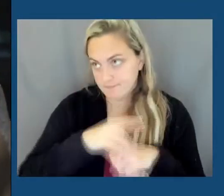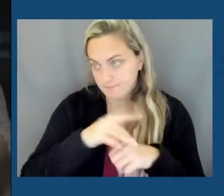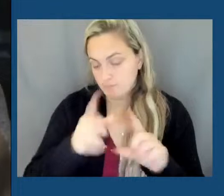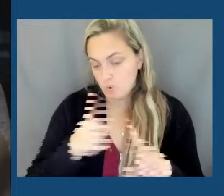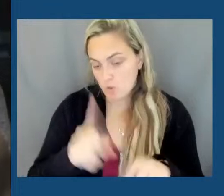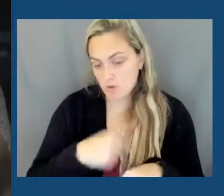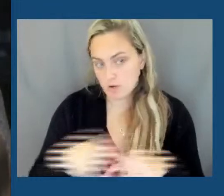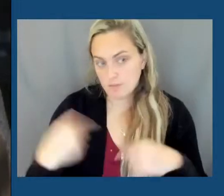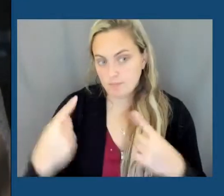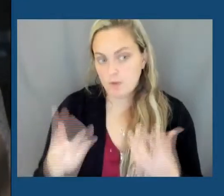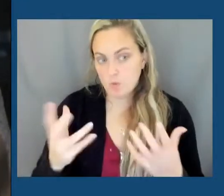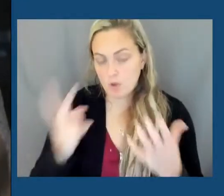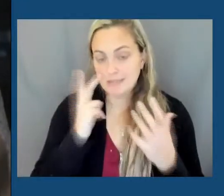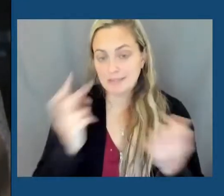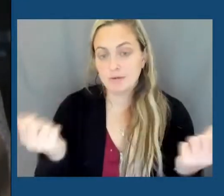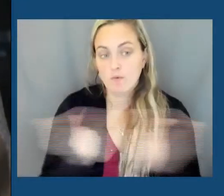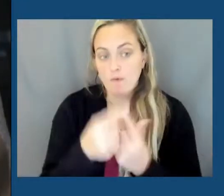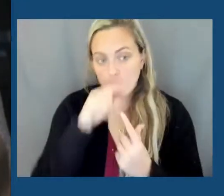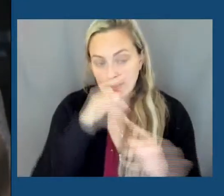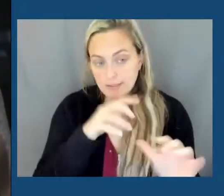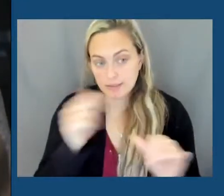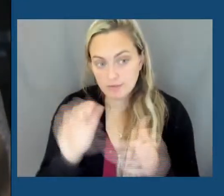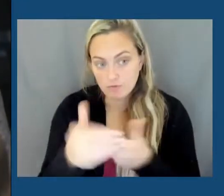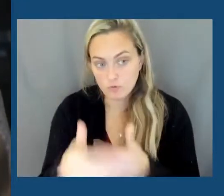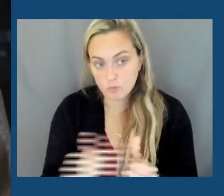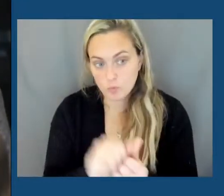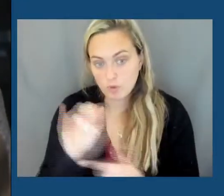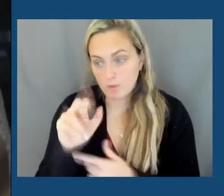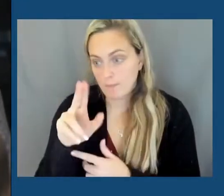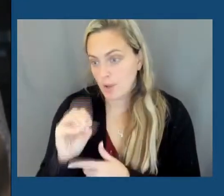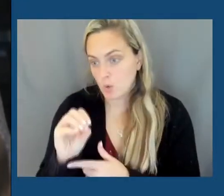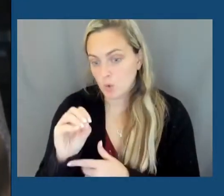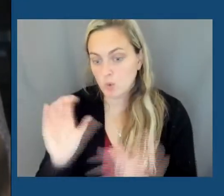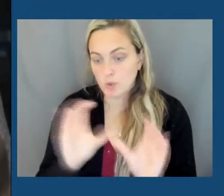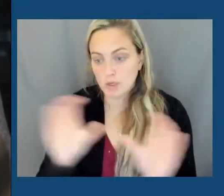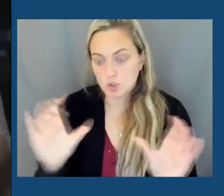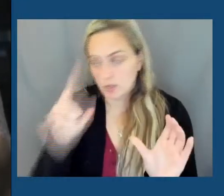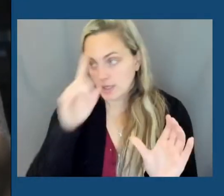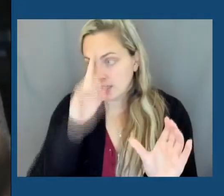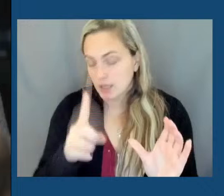I want to see every kid leave my room with a micro-credential. Like, I think that it is a